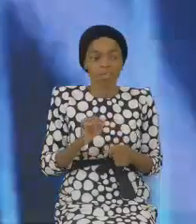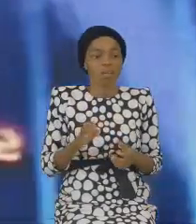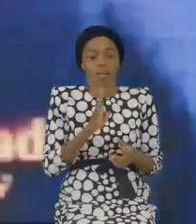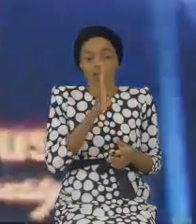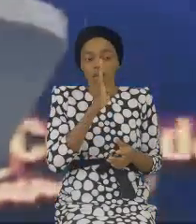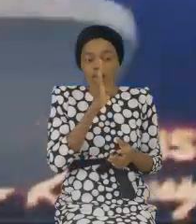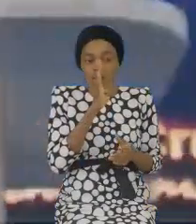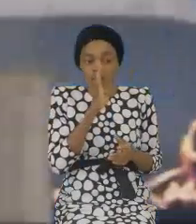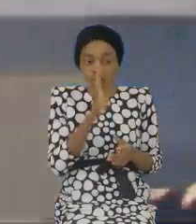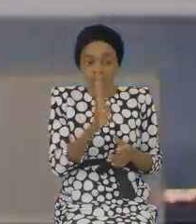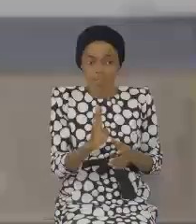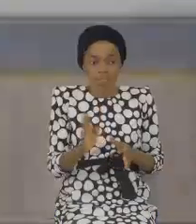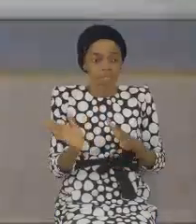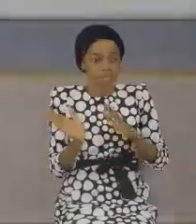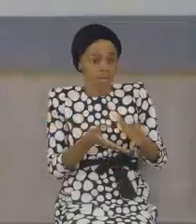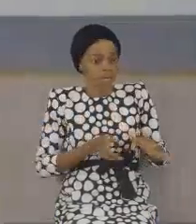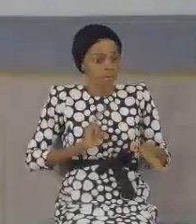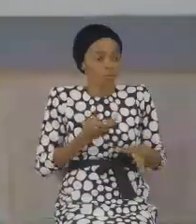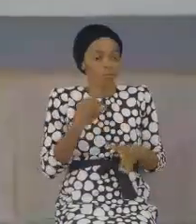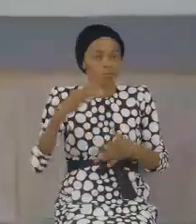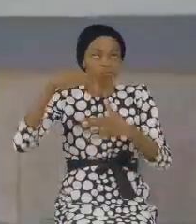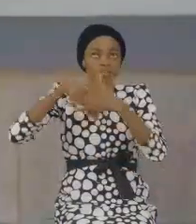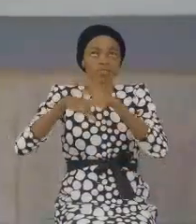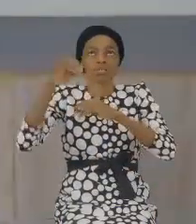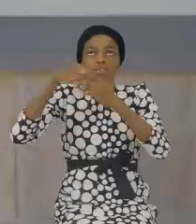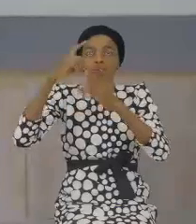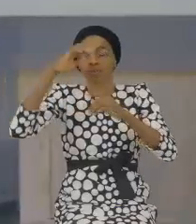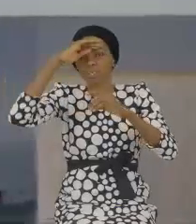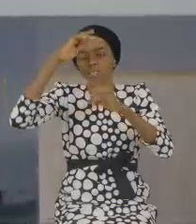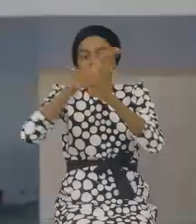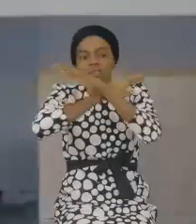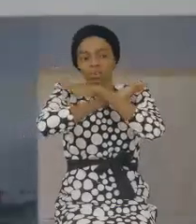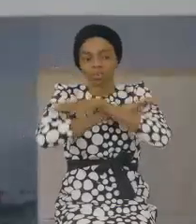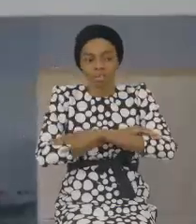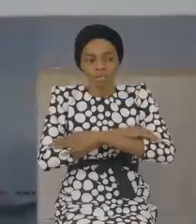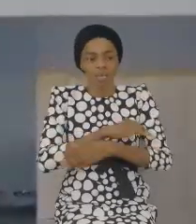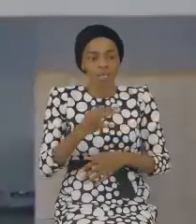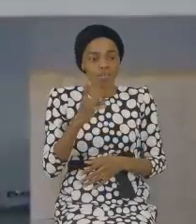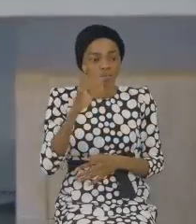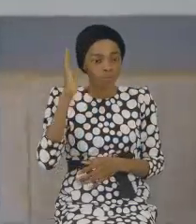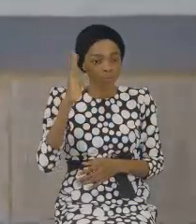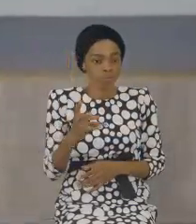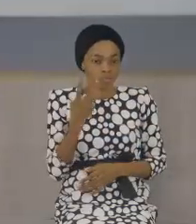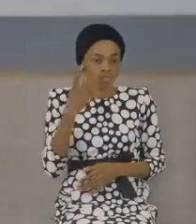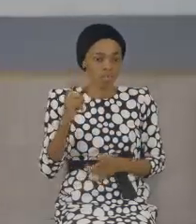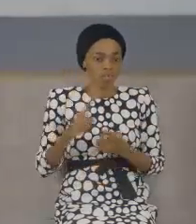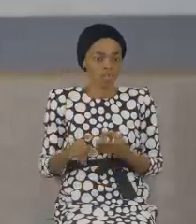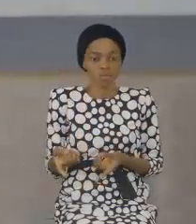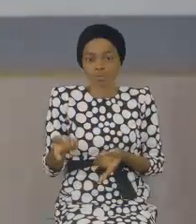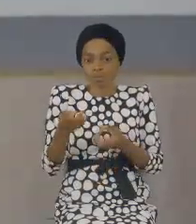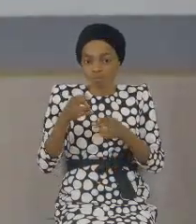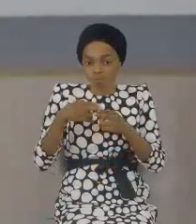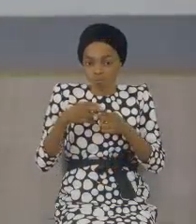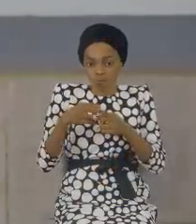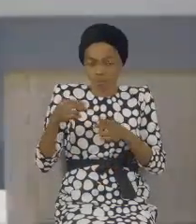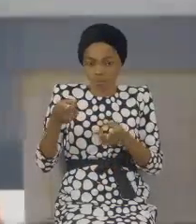us of entering into his rest. Any of you should seem to come short of